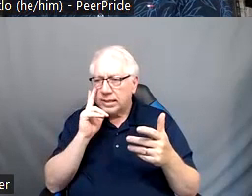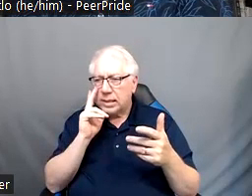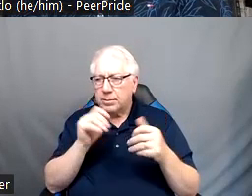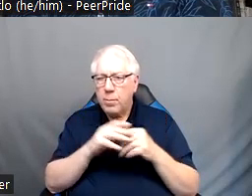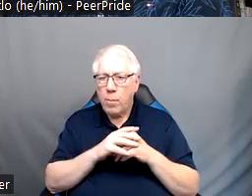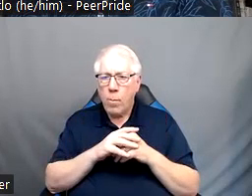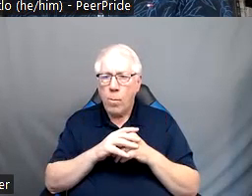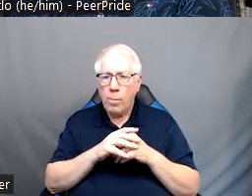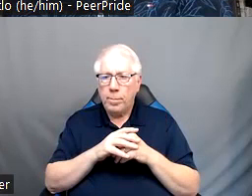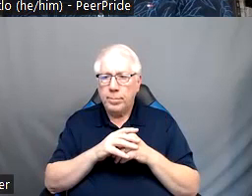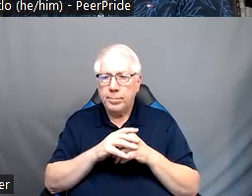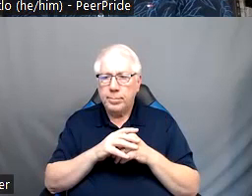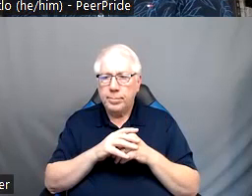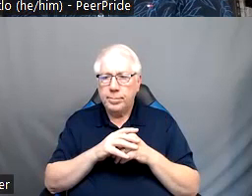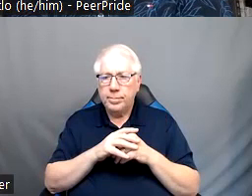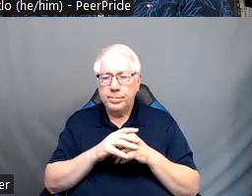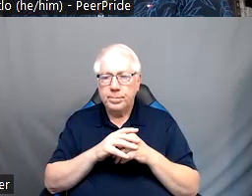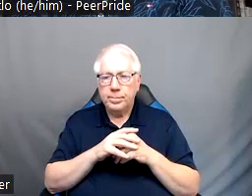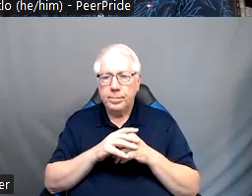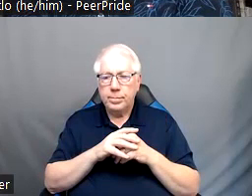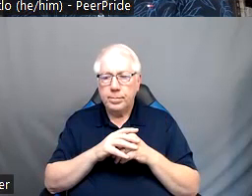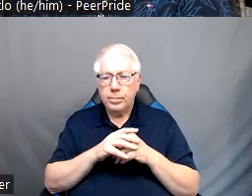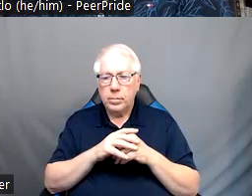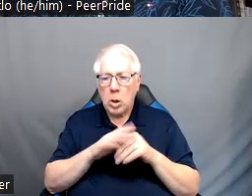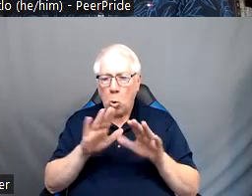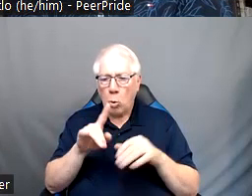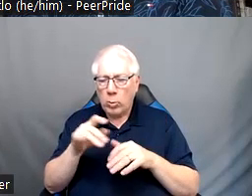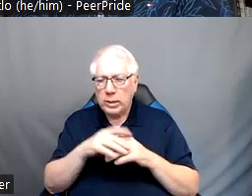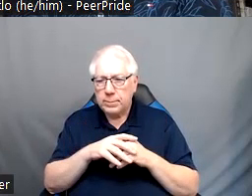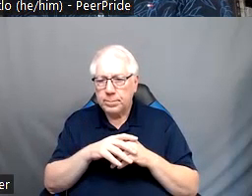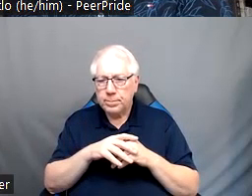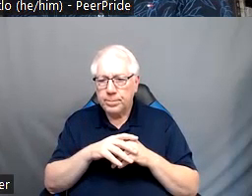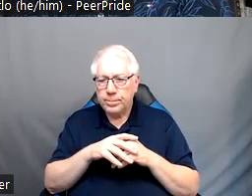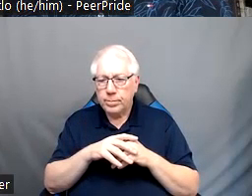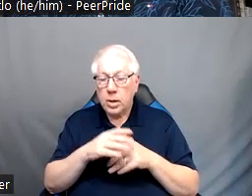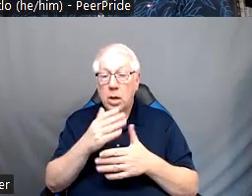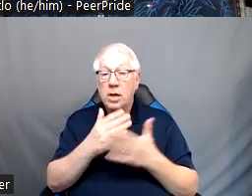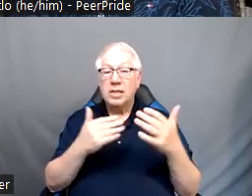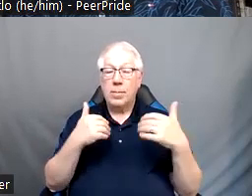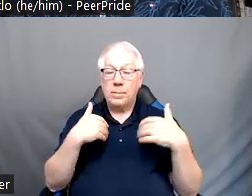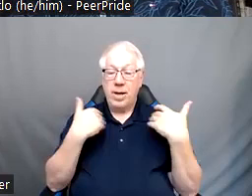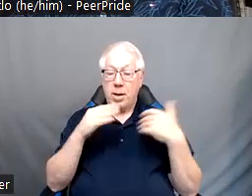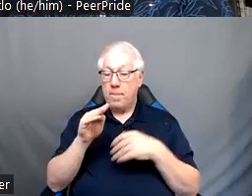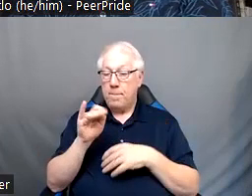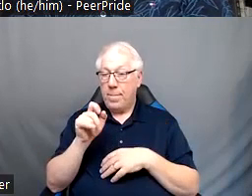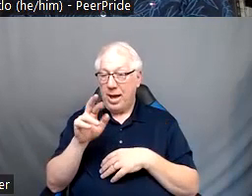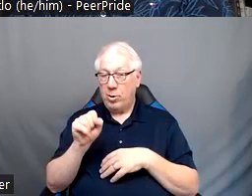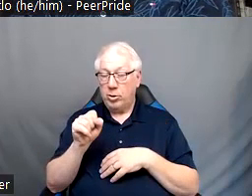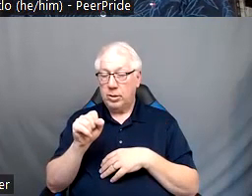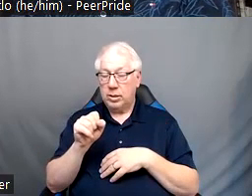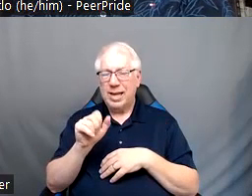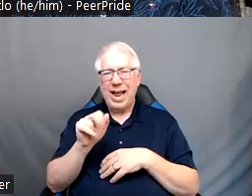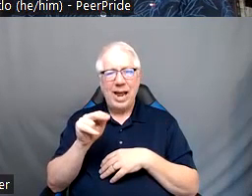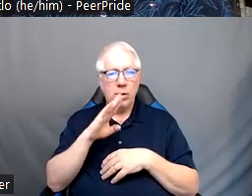Okay. That's a great question. Some minors that Anna was